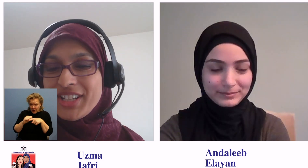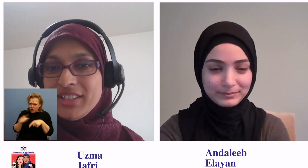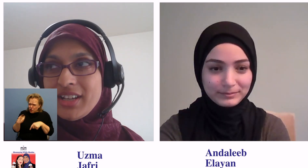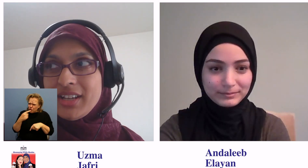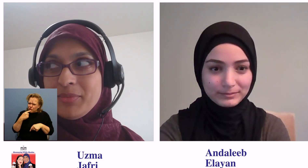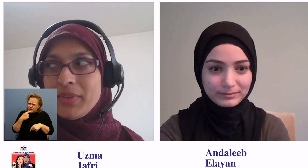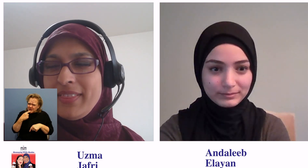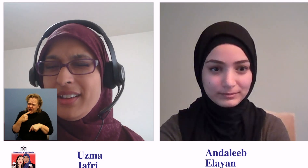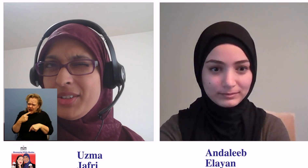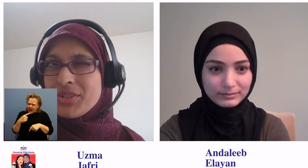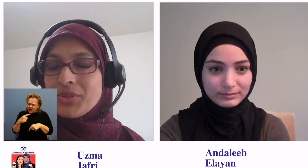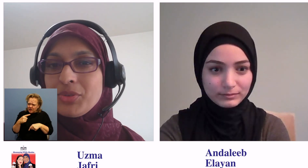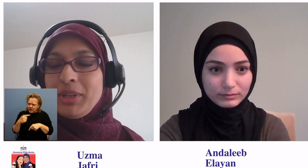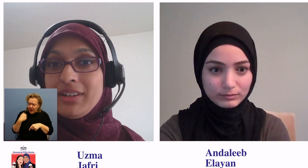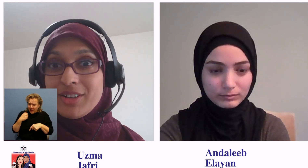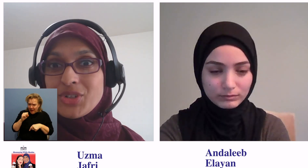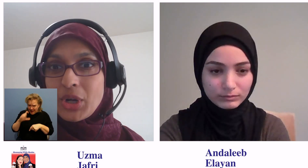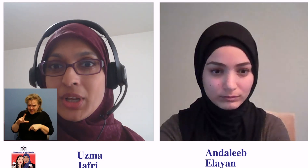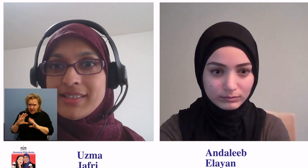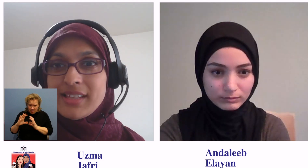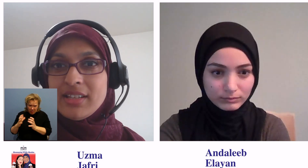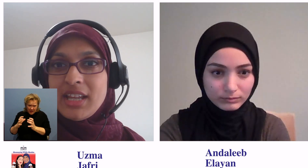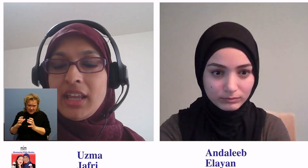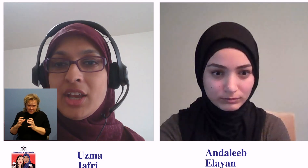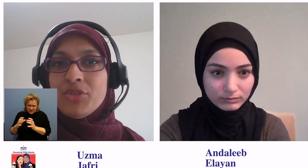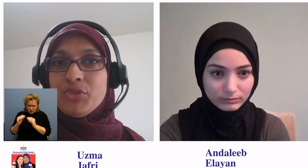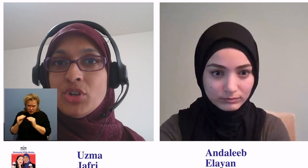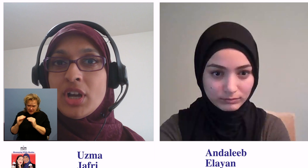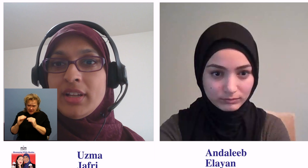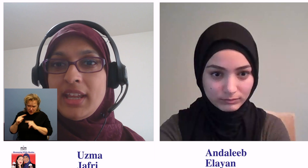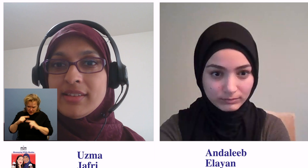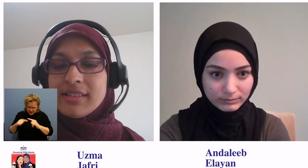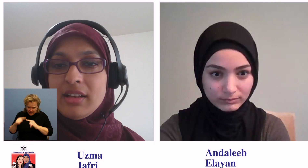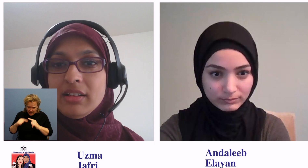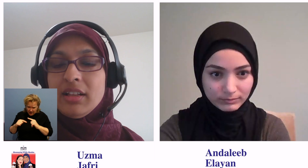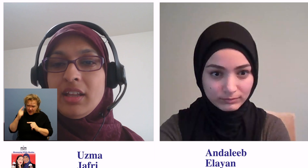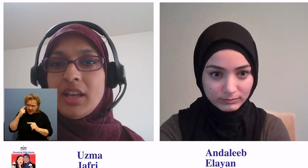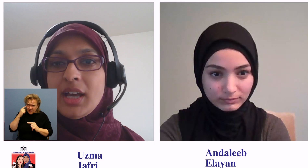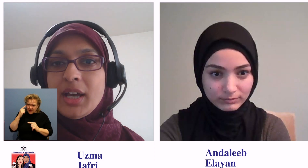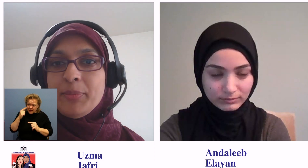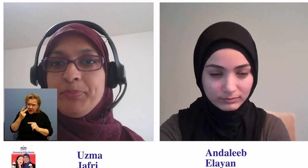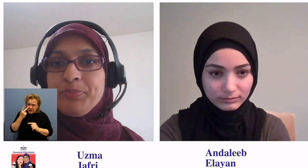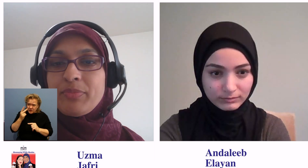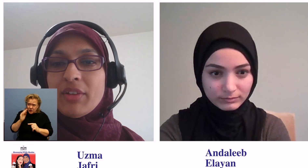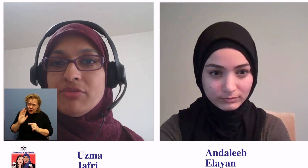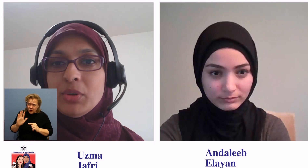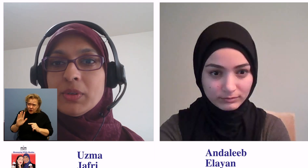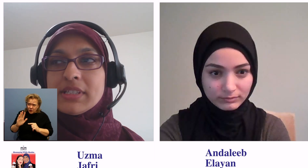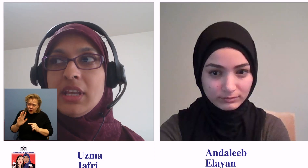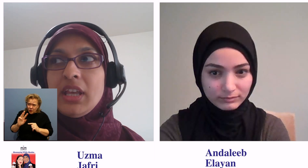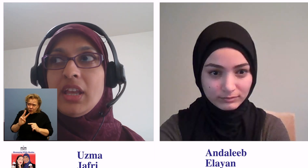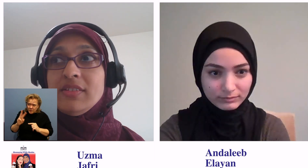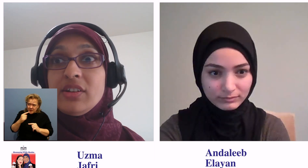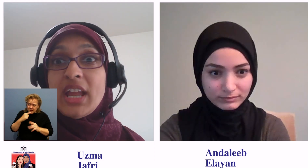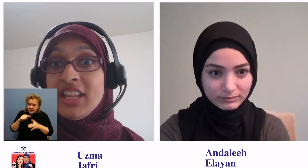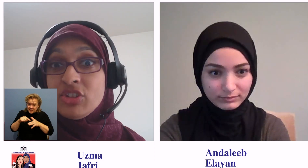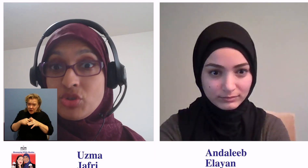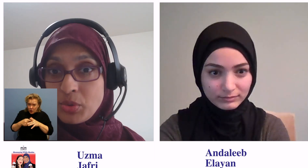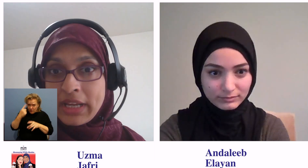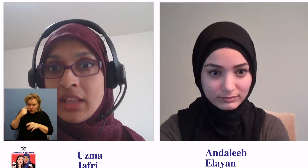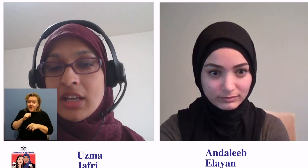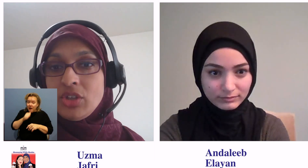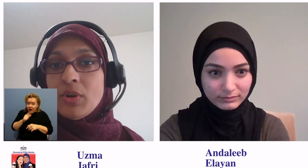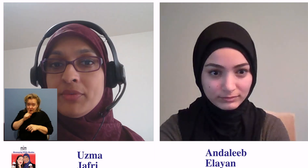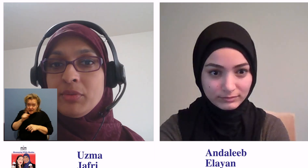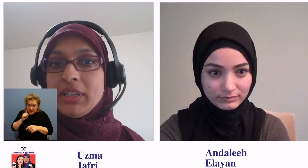saw on, I think on your social media are starting on Sunday for non-ASL folks? Is there any